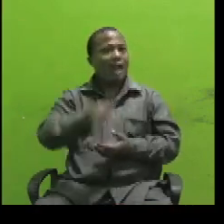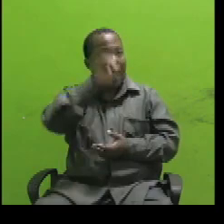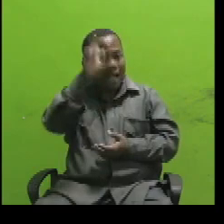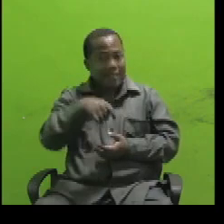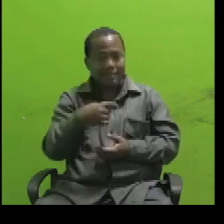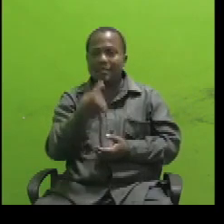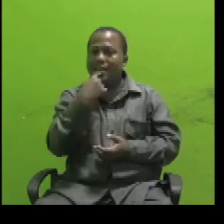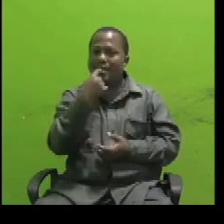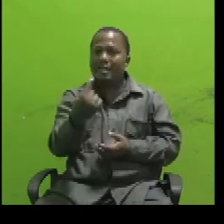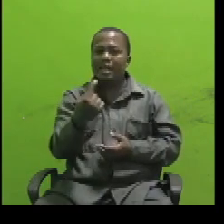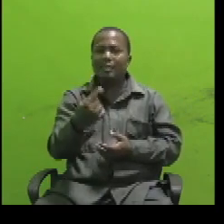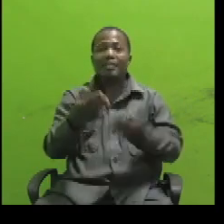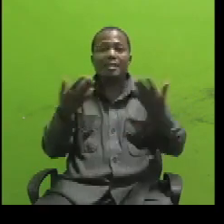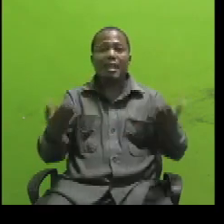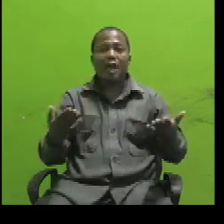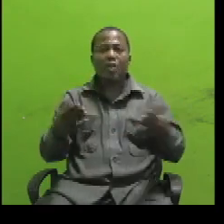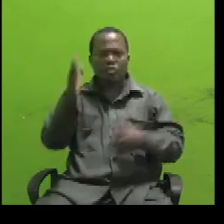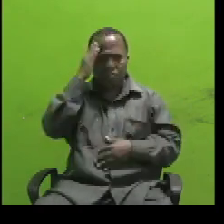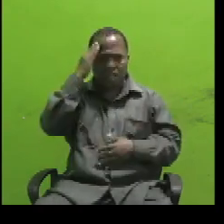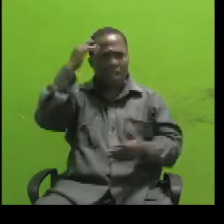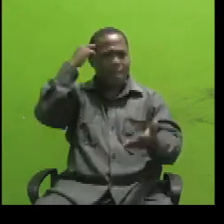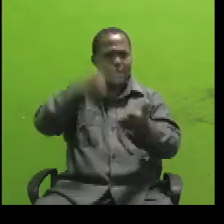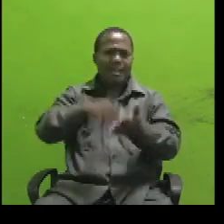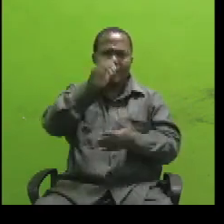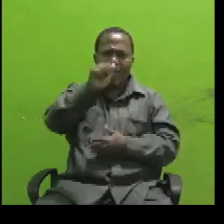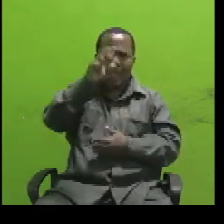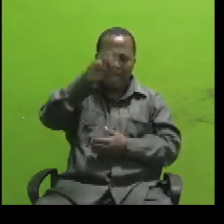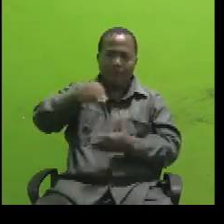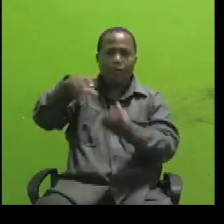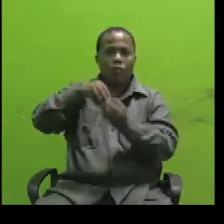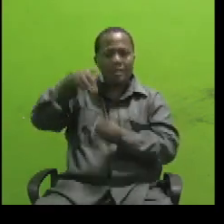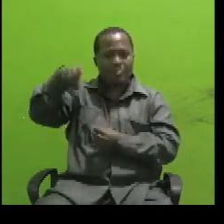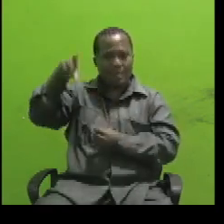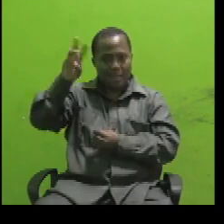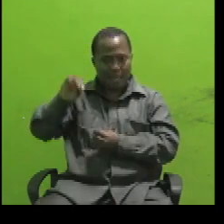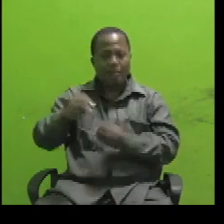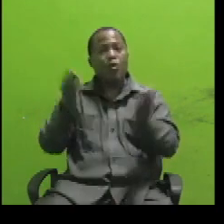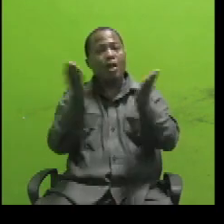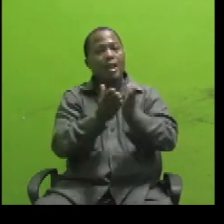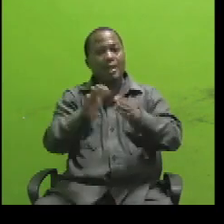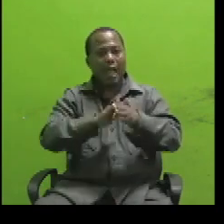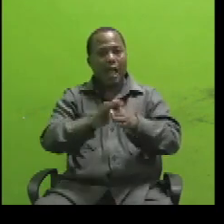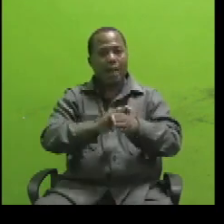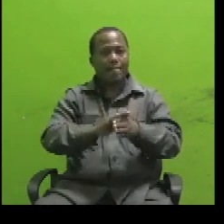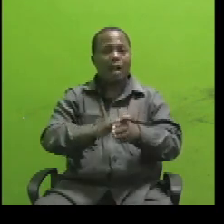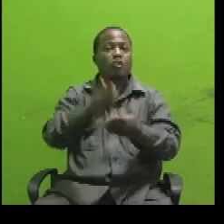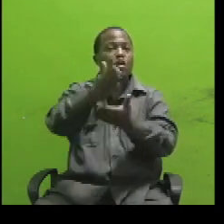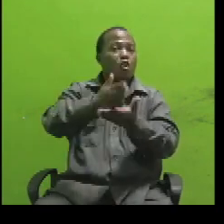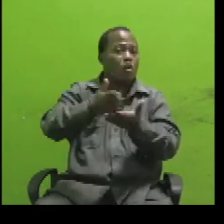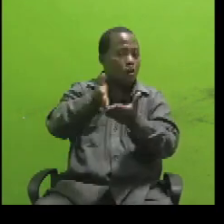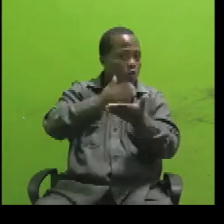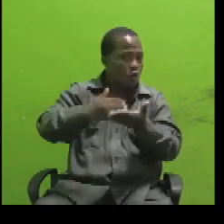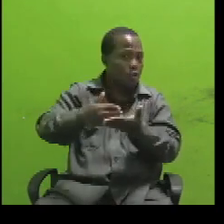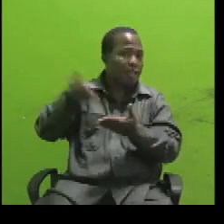time. Now we know the meaning of AM and PM. We learn about quarter past,